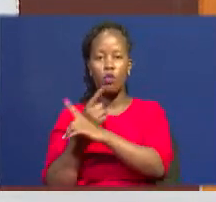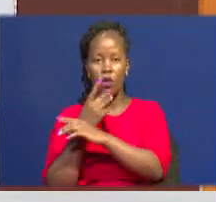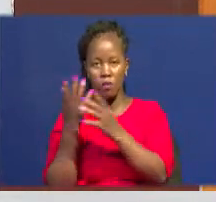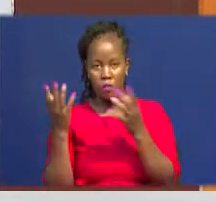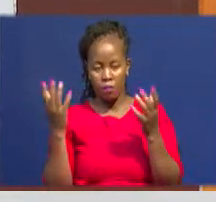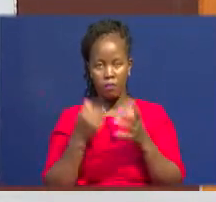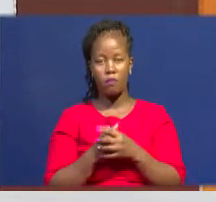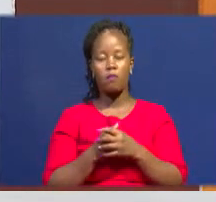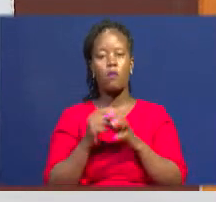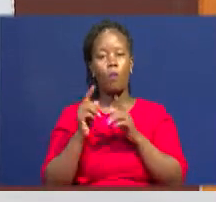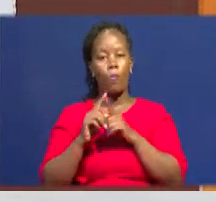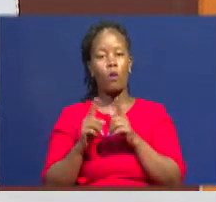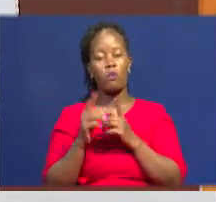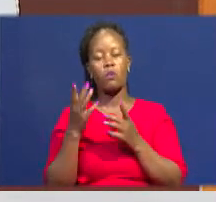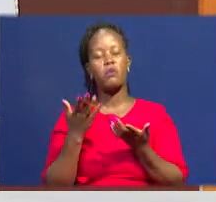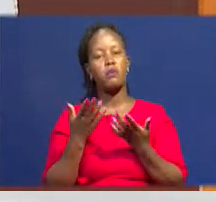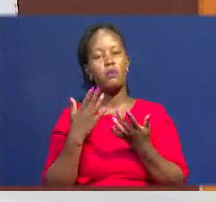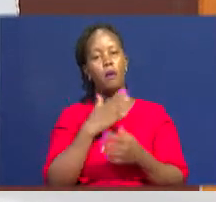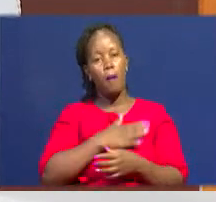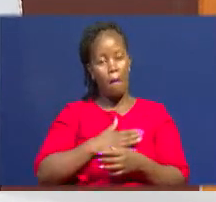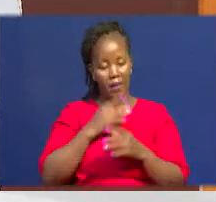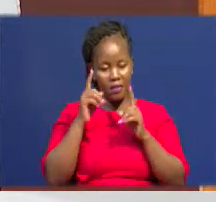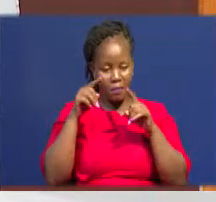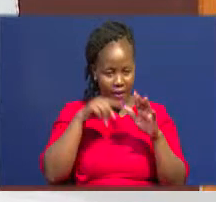us. Please be there at 3 a.m.